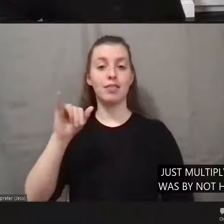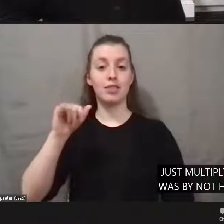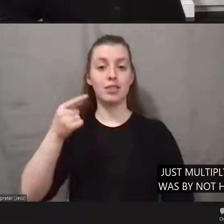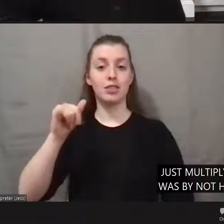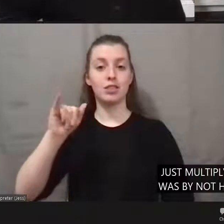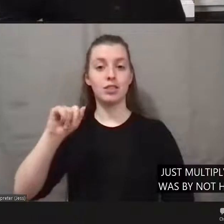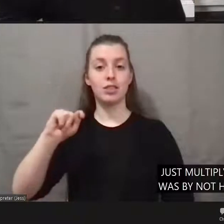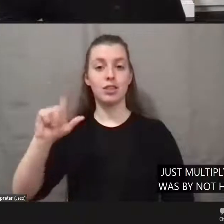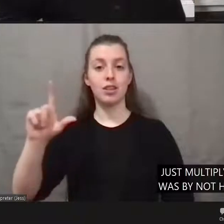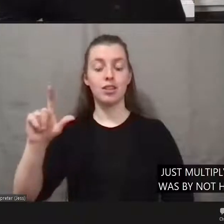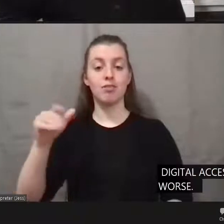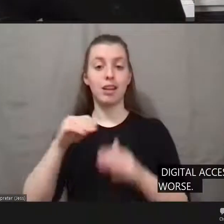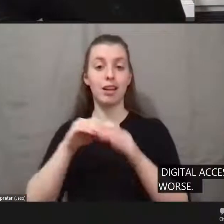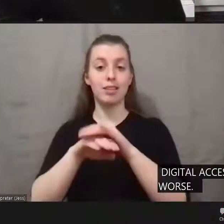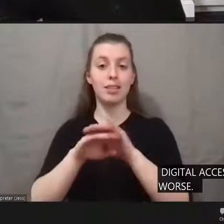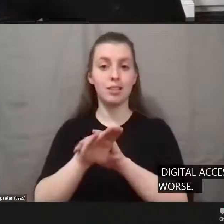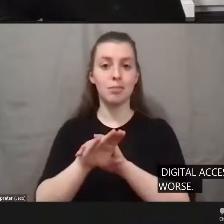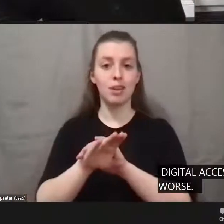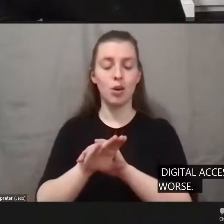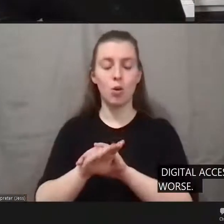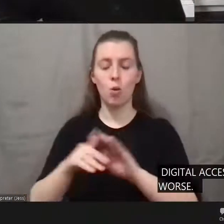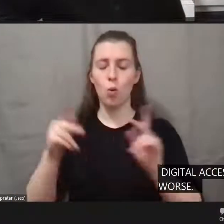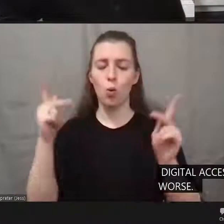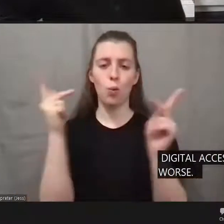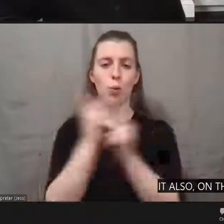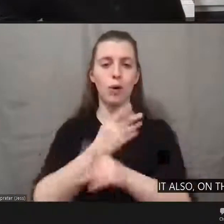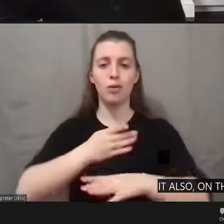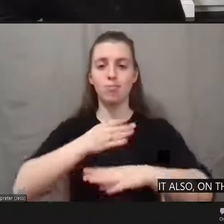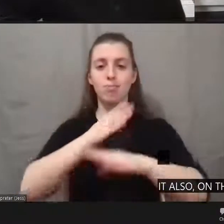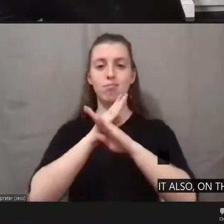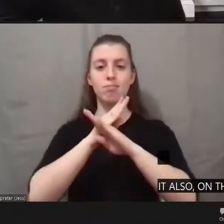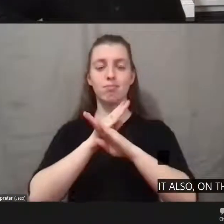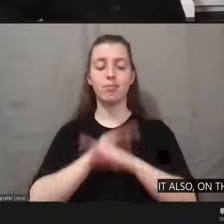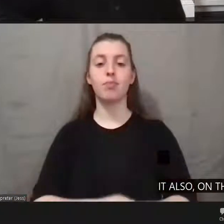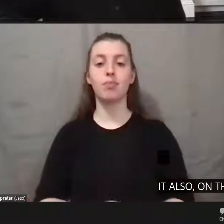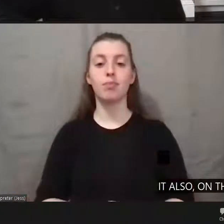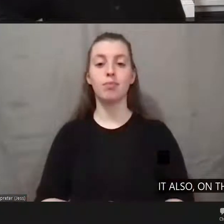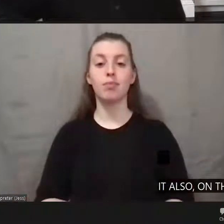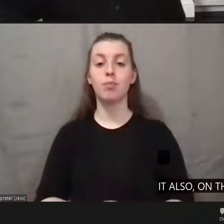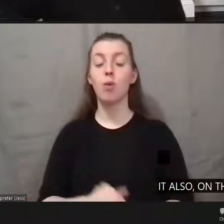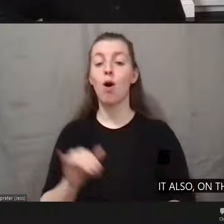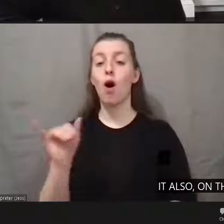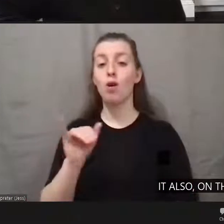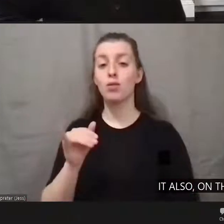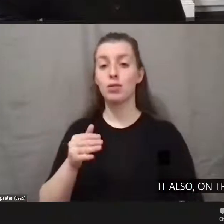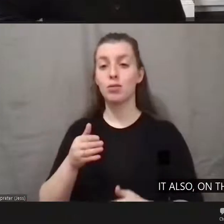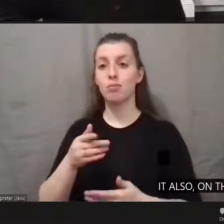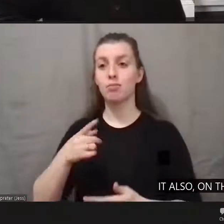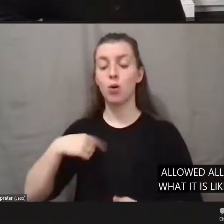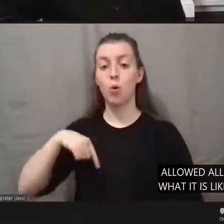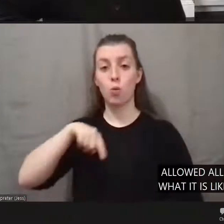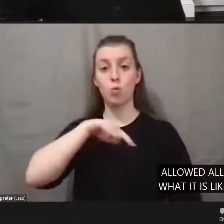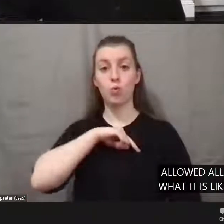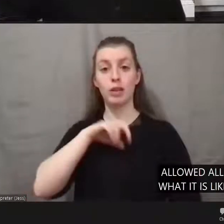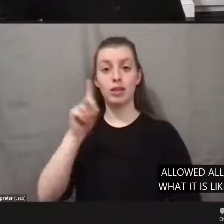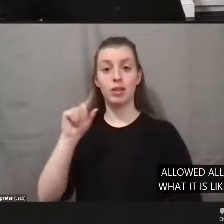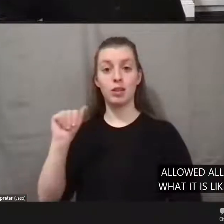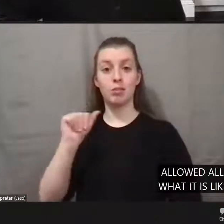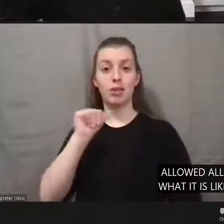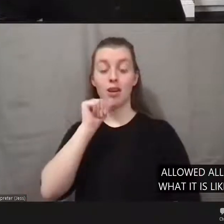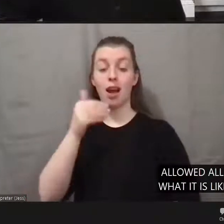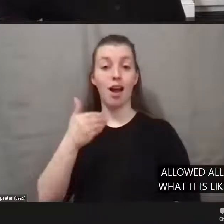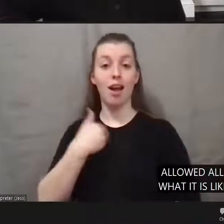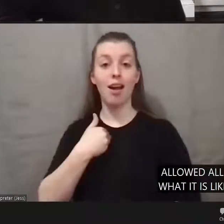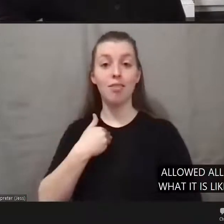on the flip side, allowed all of us to see what it is like to be a person with a disability, because we've all been facing social